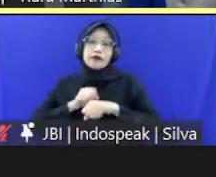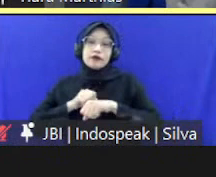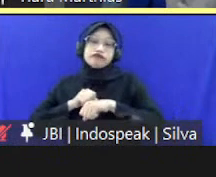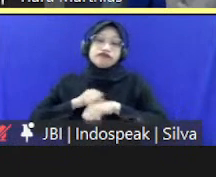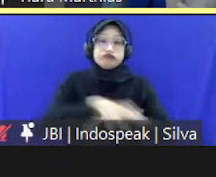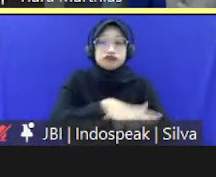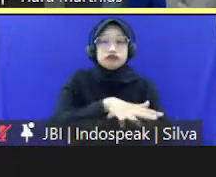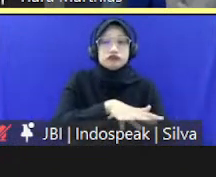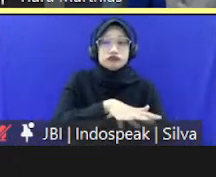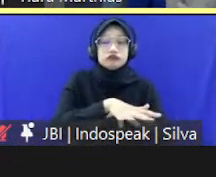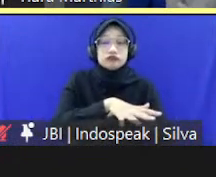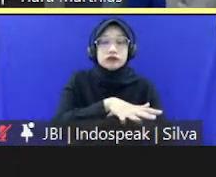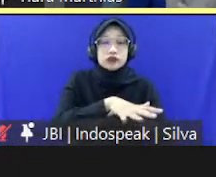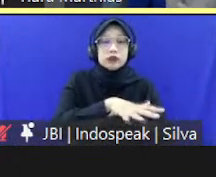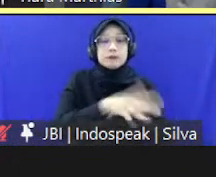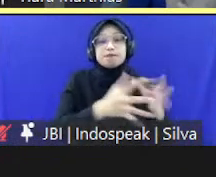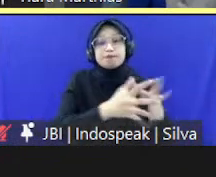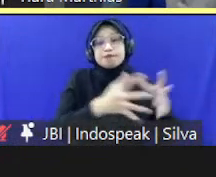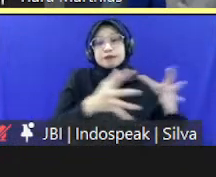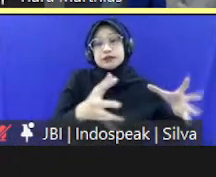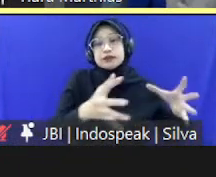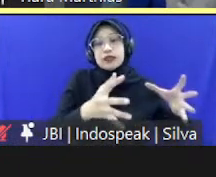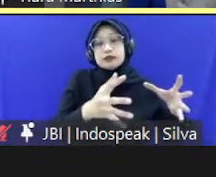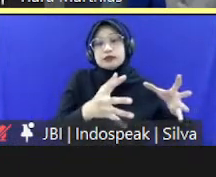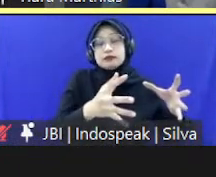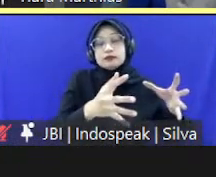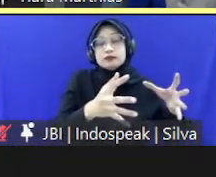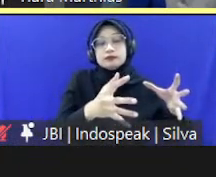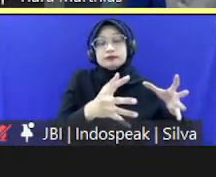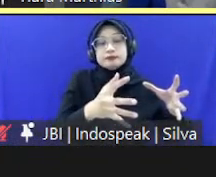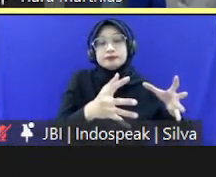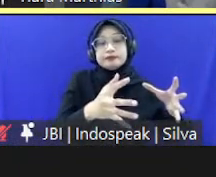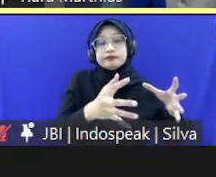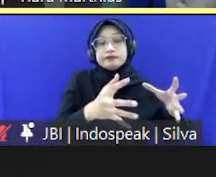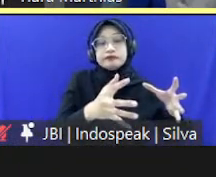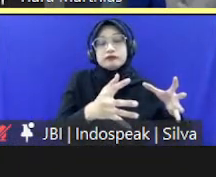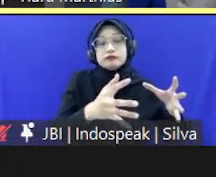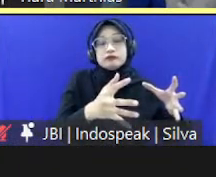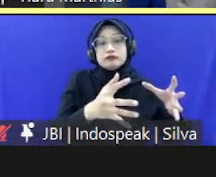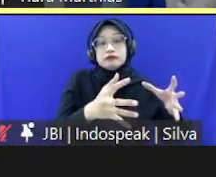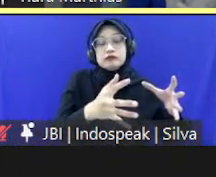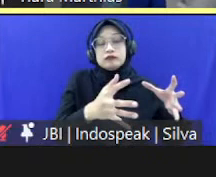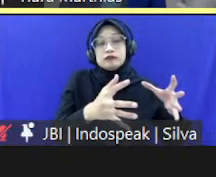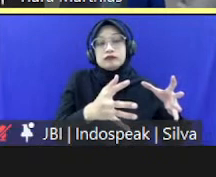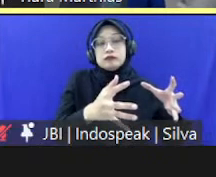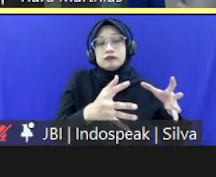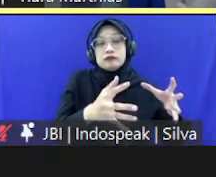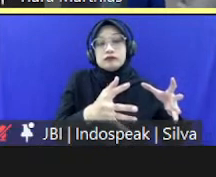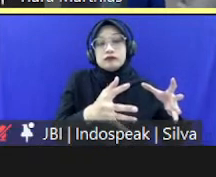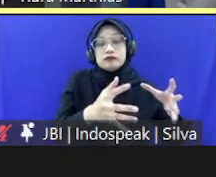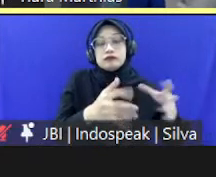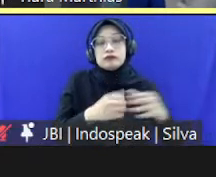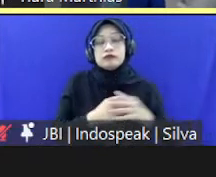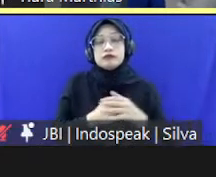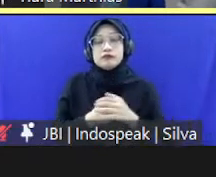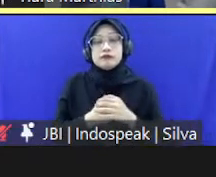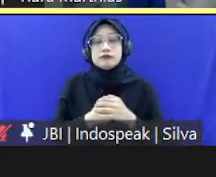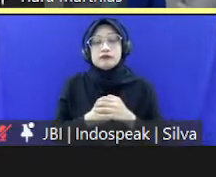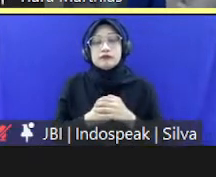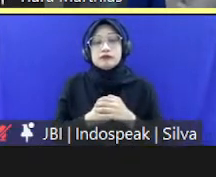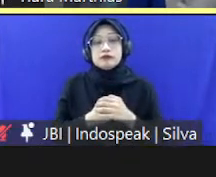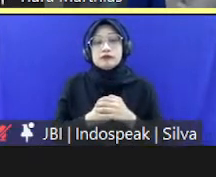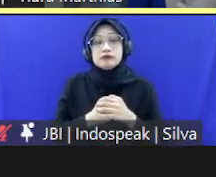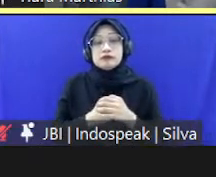bit more impacted by the COVID-19 pandemic, which is mainly, we suspect that child